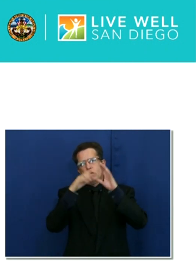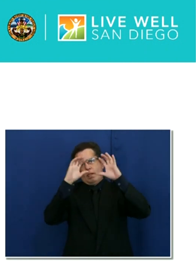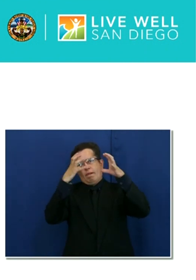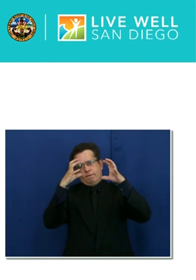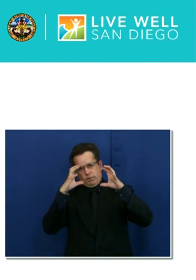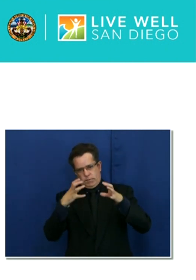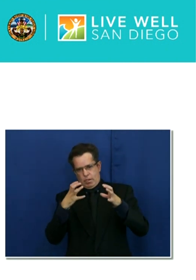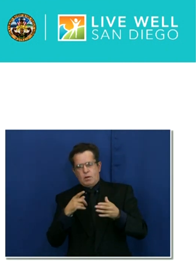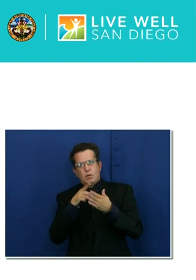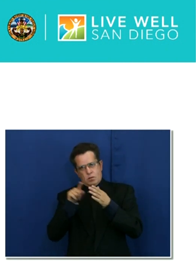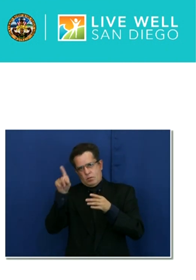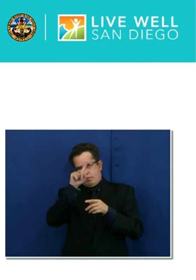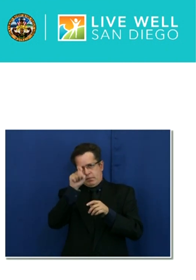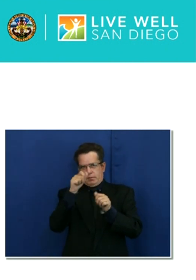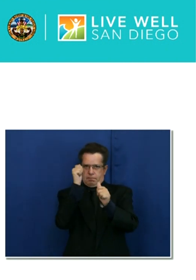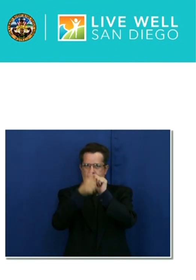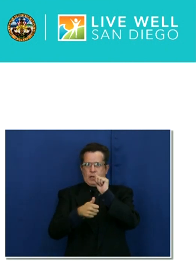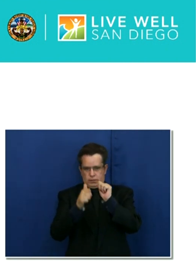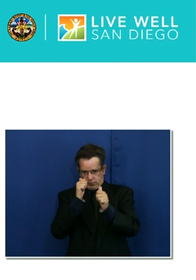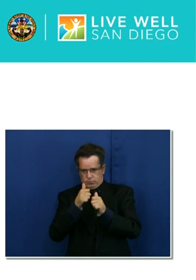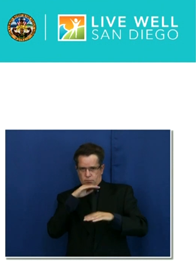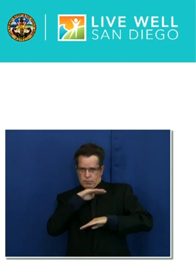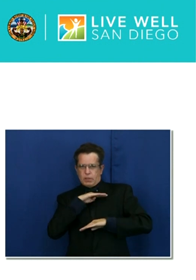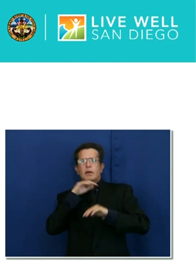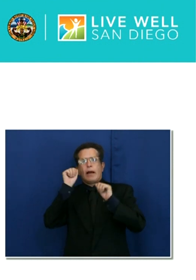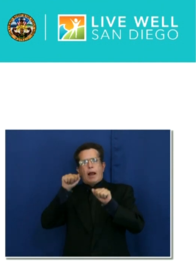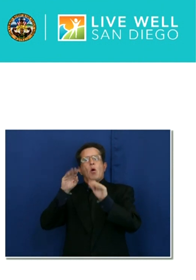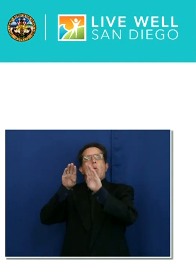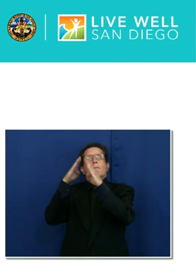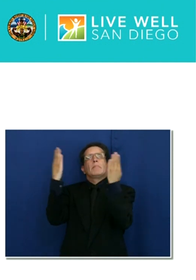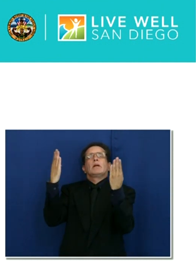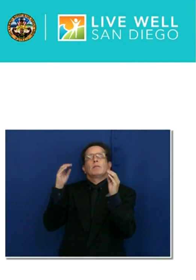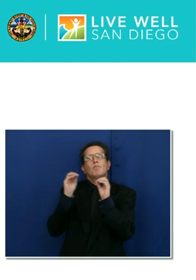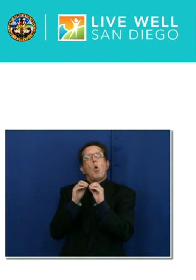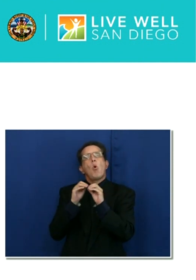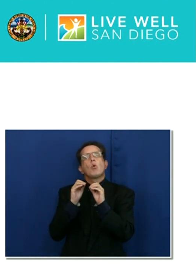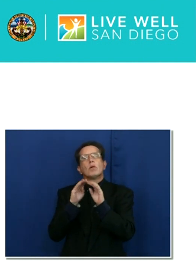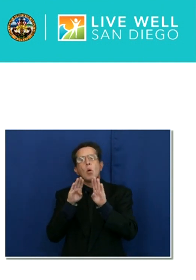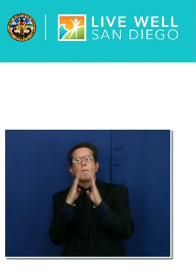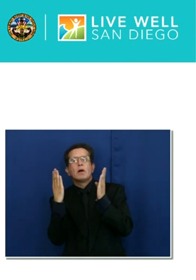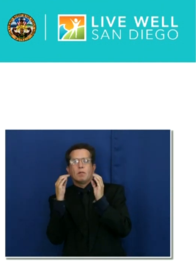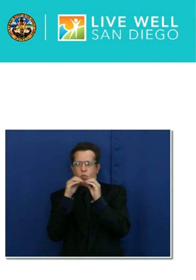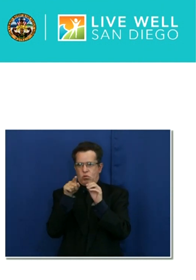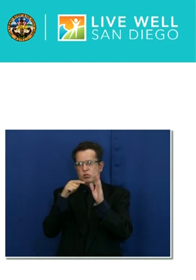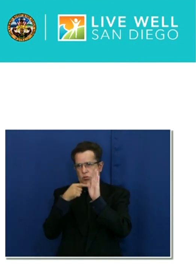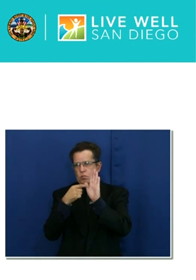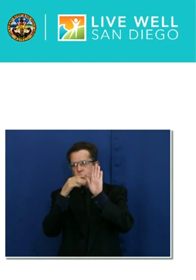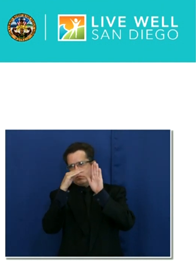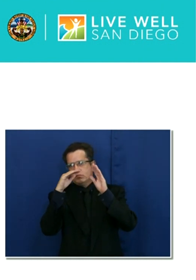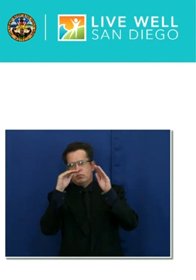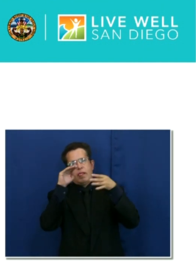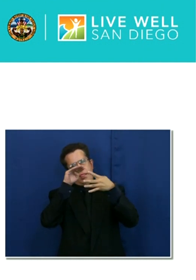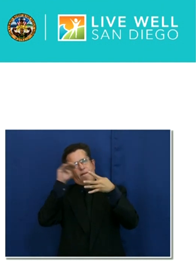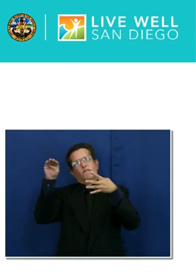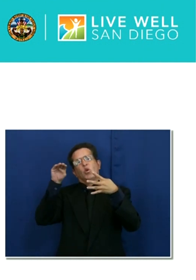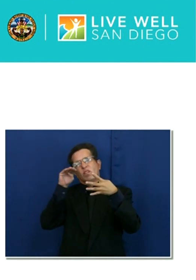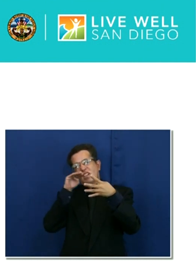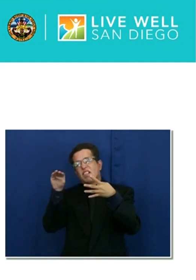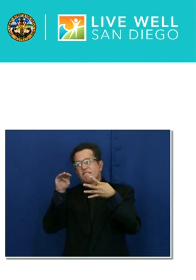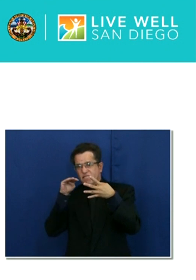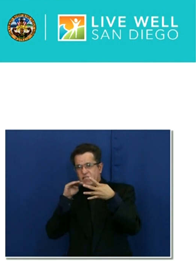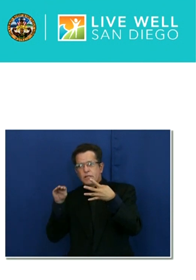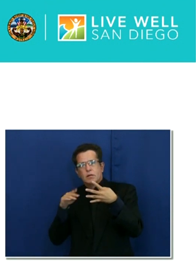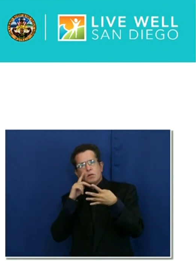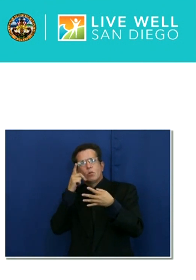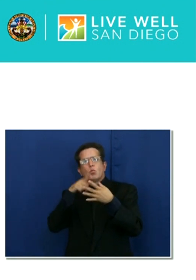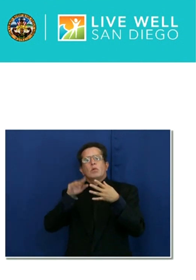each county must meet in order to open more sectors and parts of the economy, and shows tiers based on